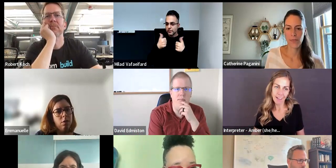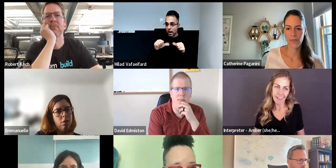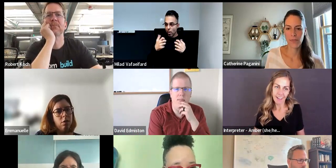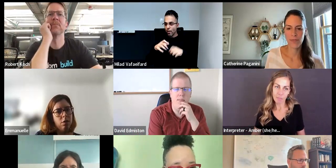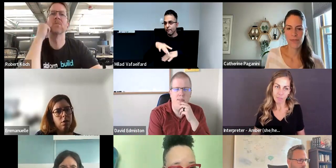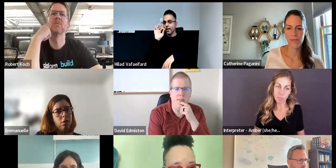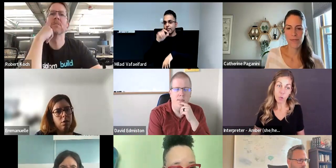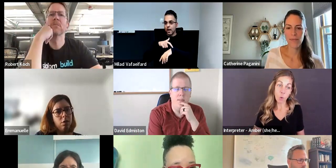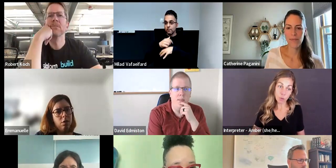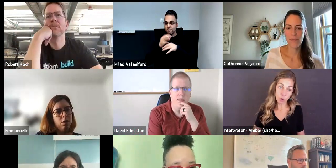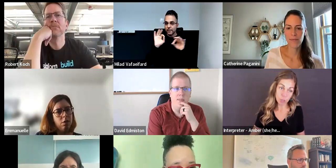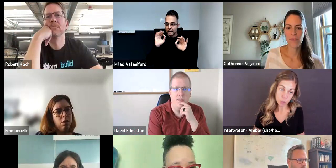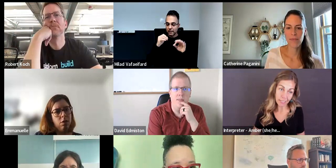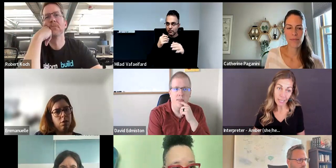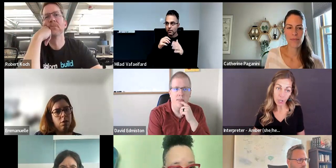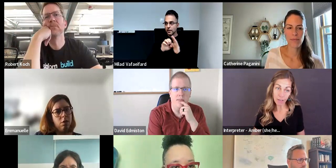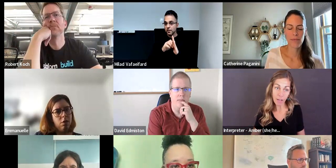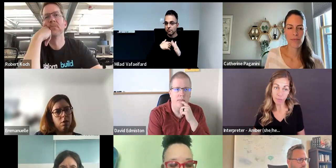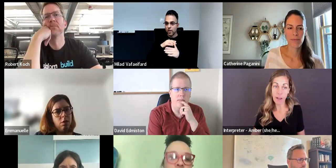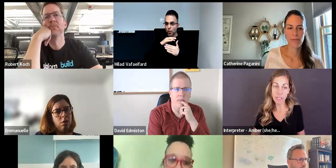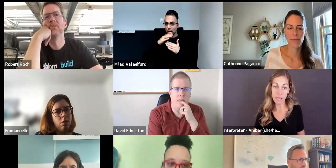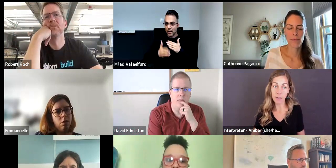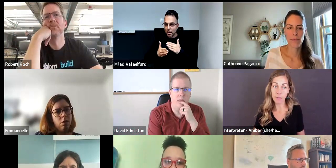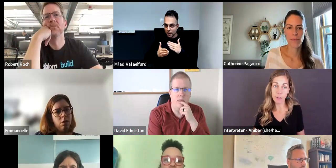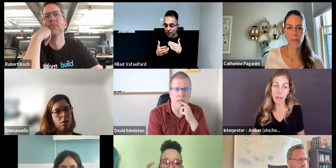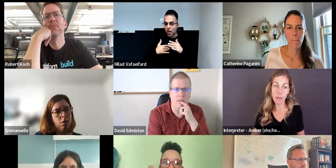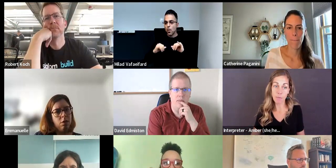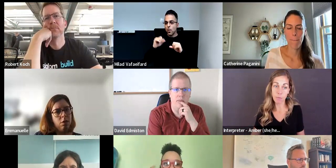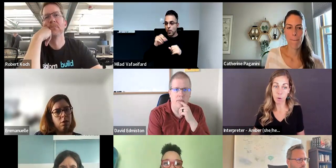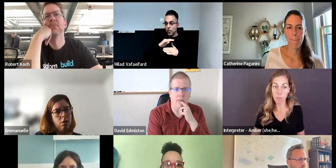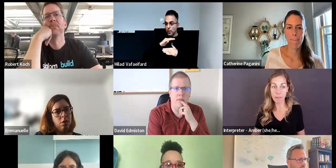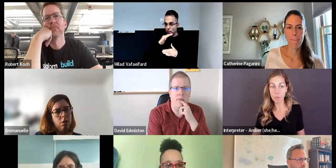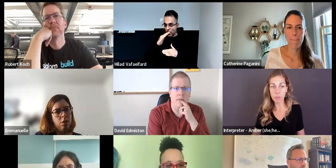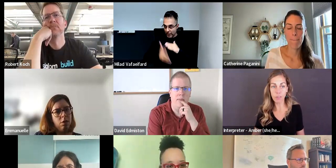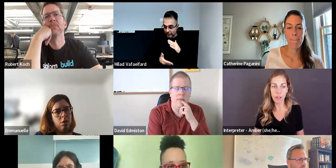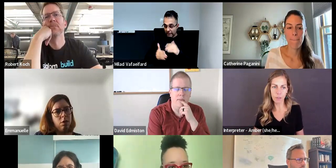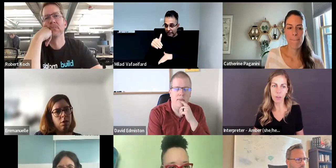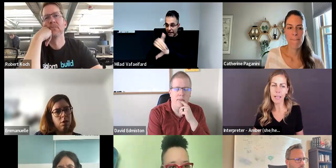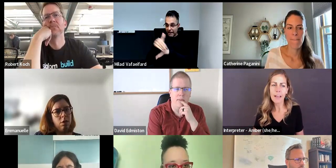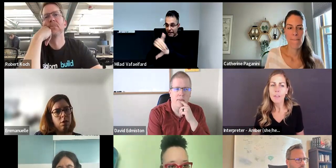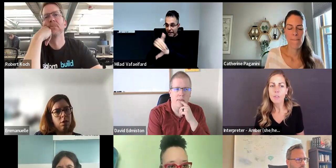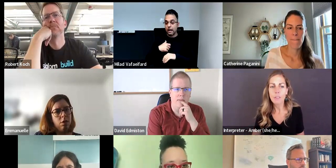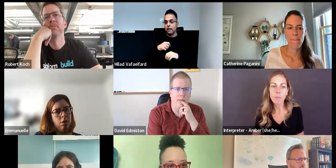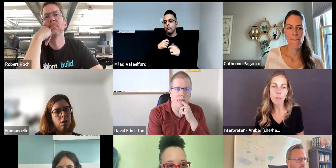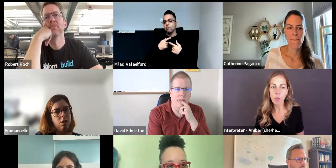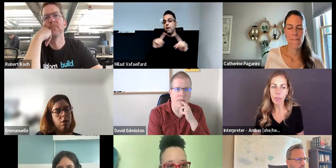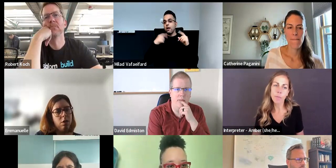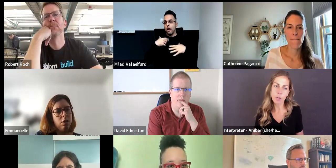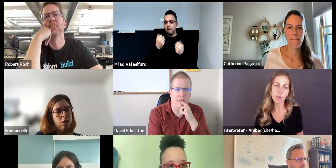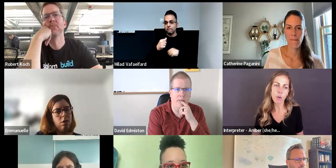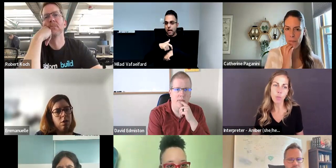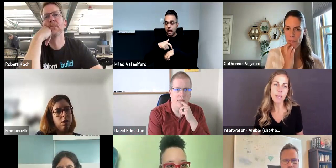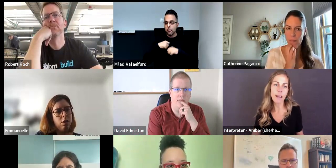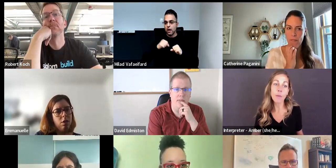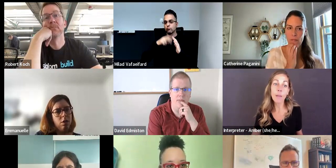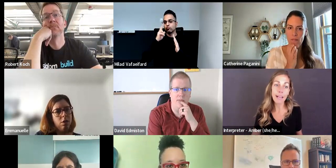time, going through and reading all of that, finding enough free time for myself to do that. So like sometimes I'll think I'm going